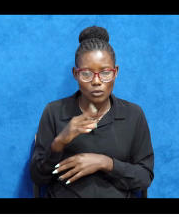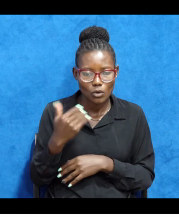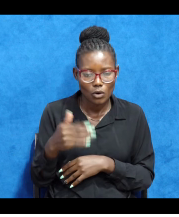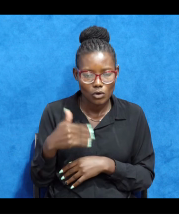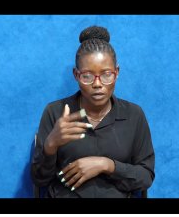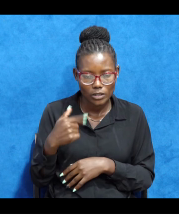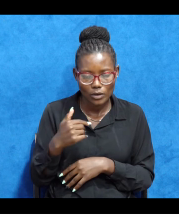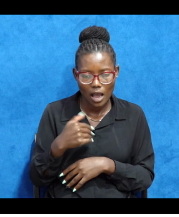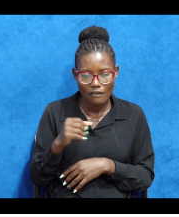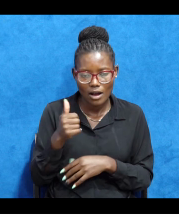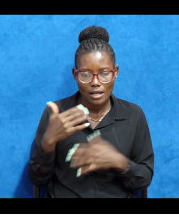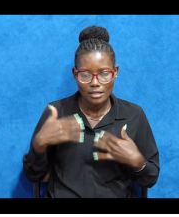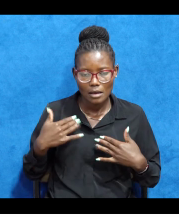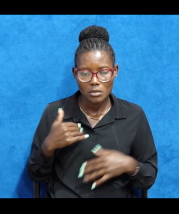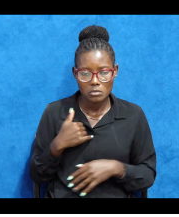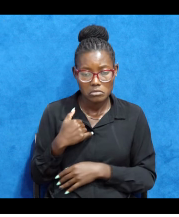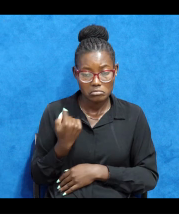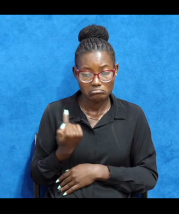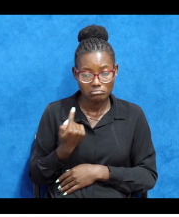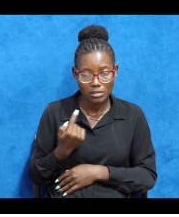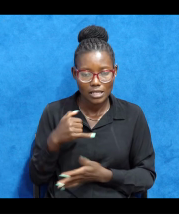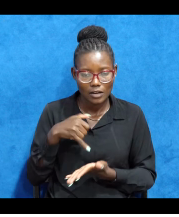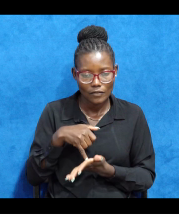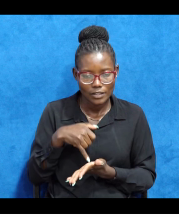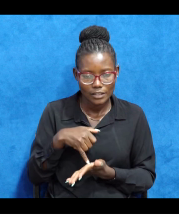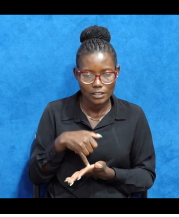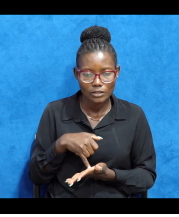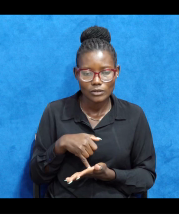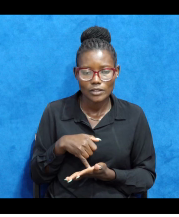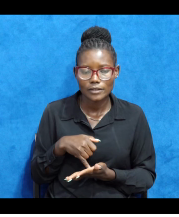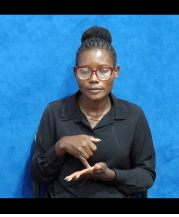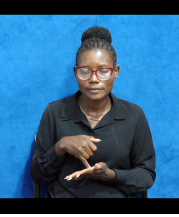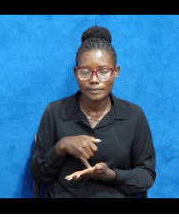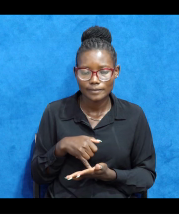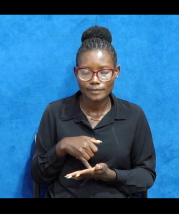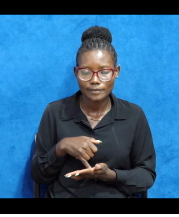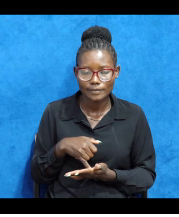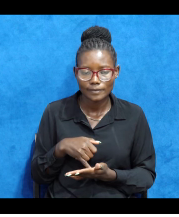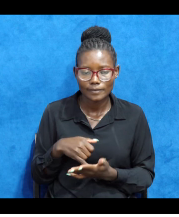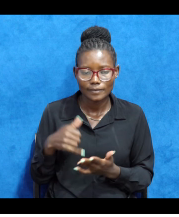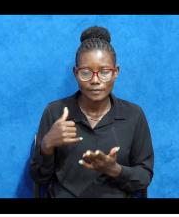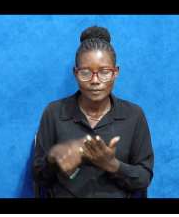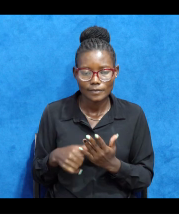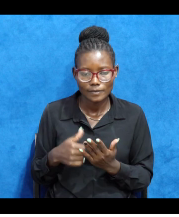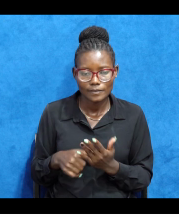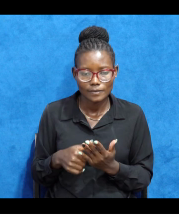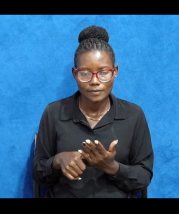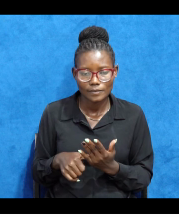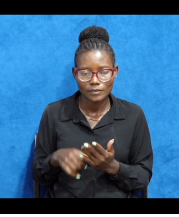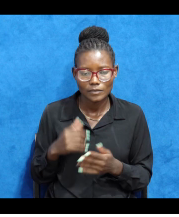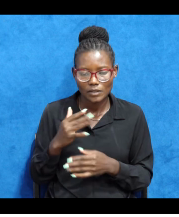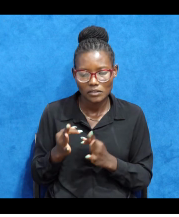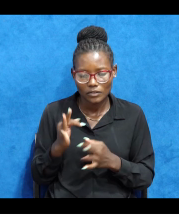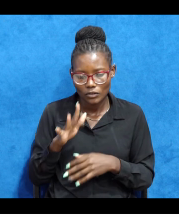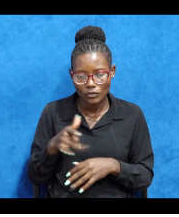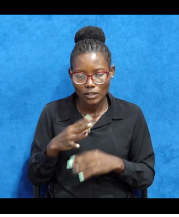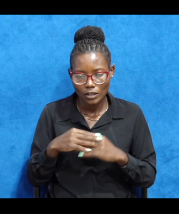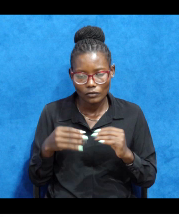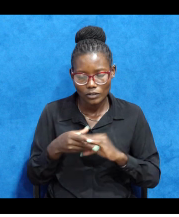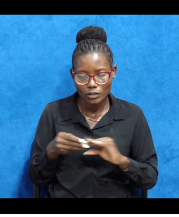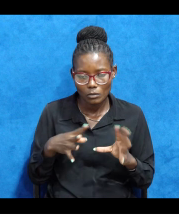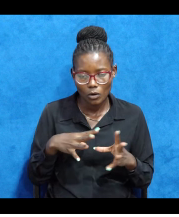floor, then we should expect that there's going to be the most weight on the bar when I'm pulling off the floor.